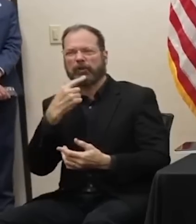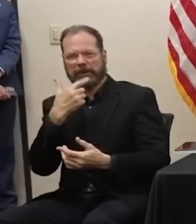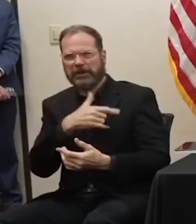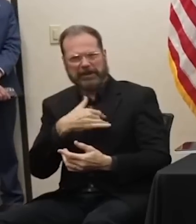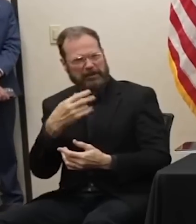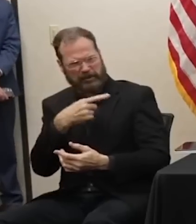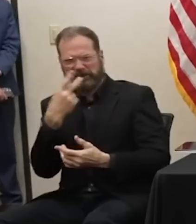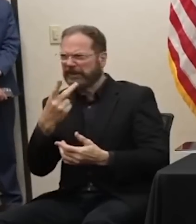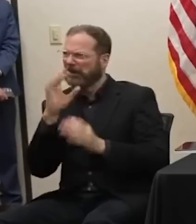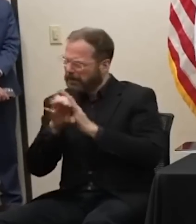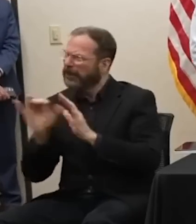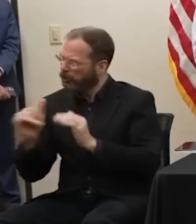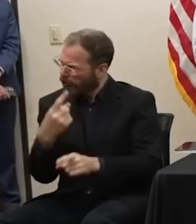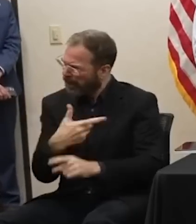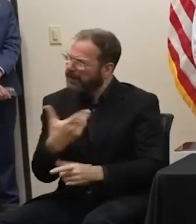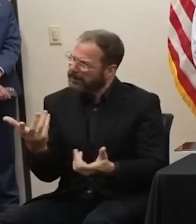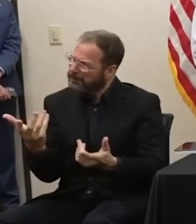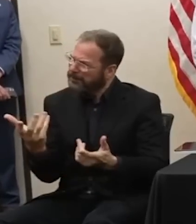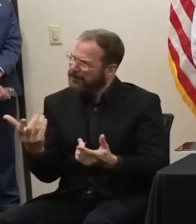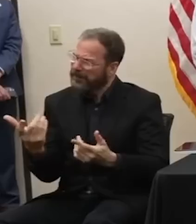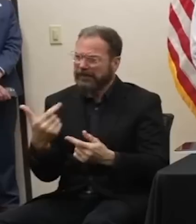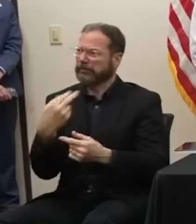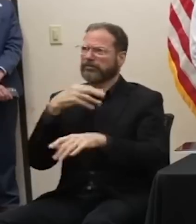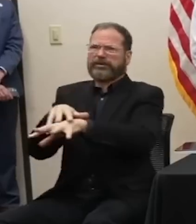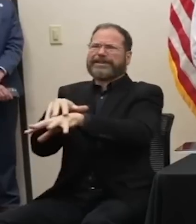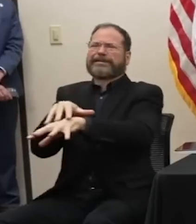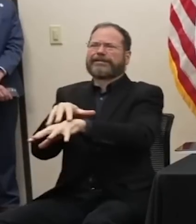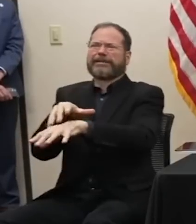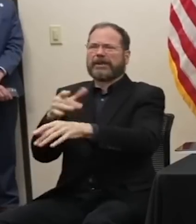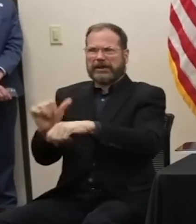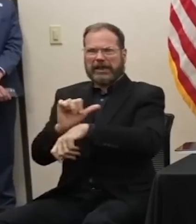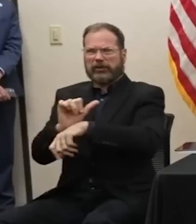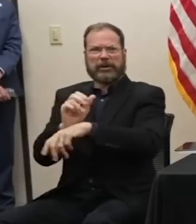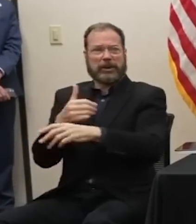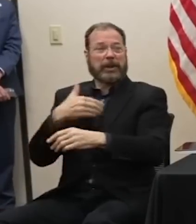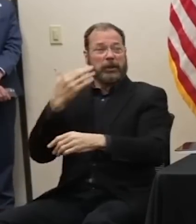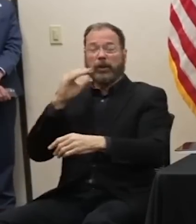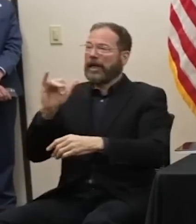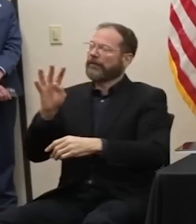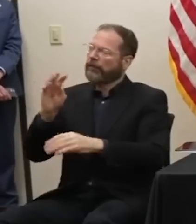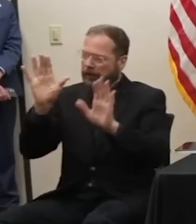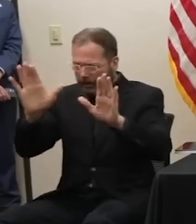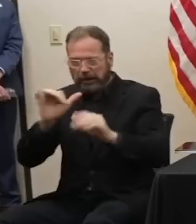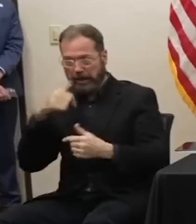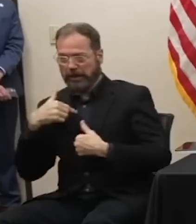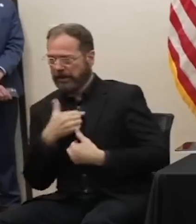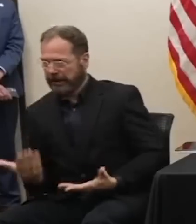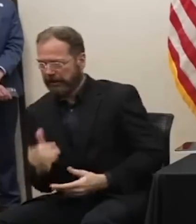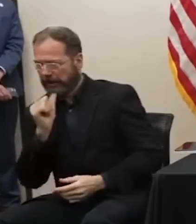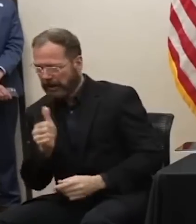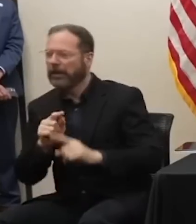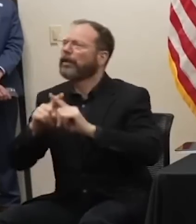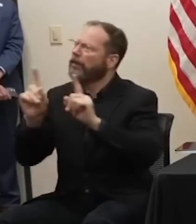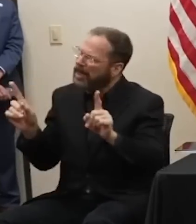regards to, you're seeing those images, right? Yep. I mean, it's gridlock. It's stopped, and it's dangerous because people are, I know on I-40, and granted that's